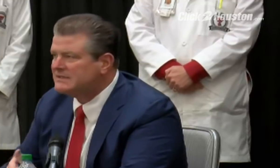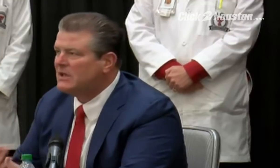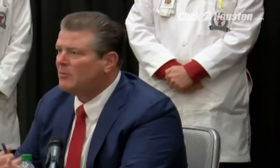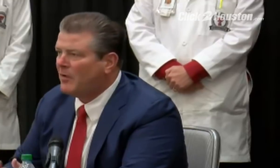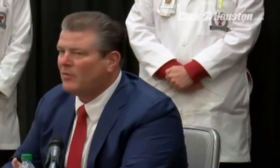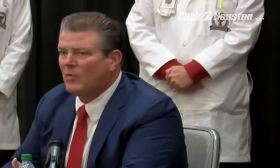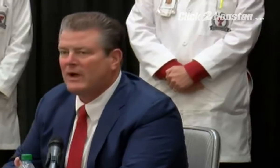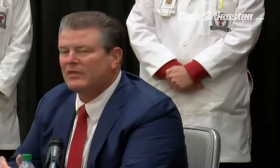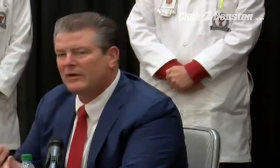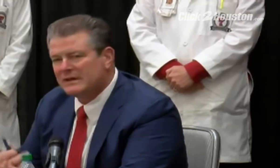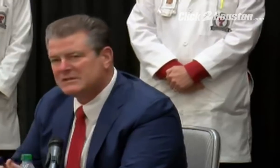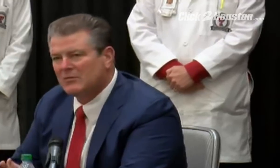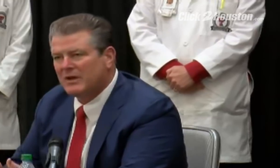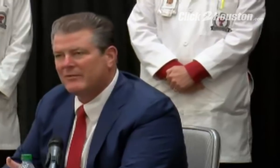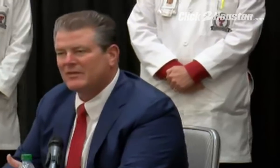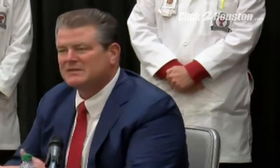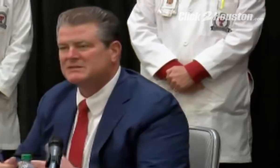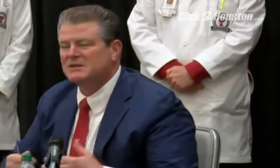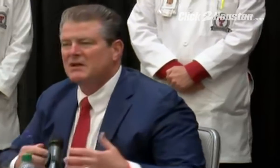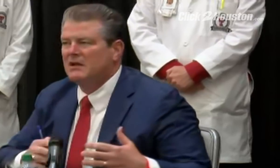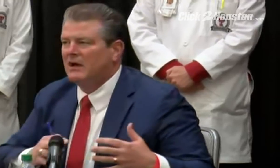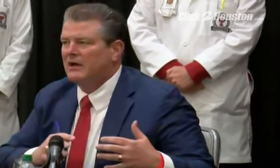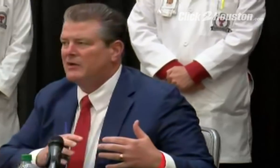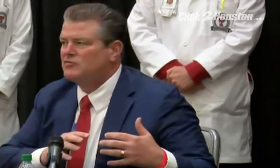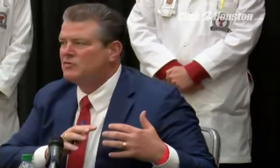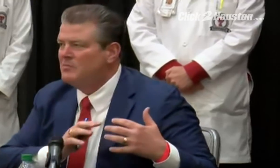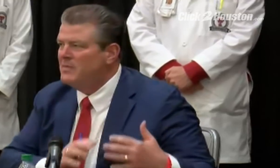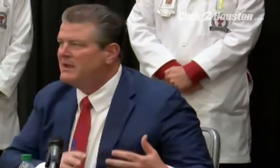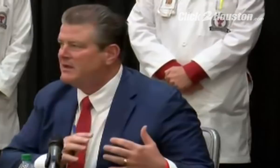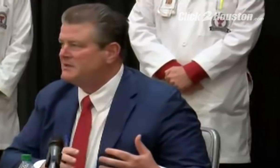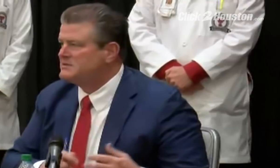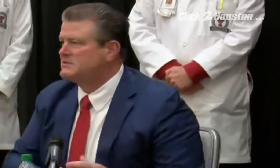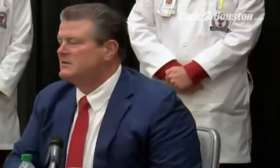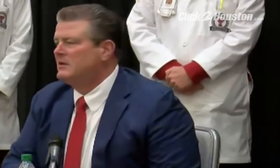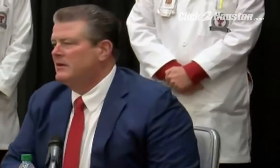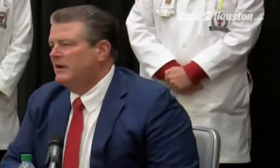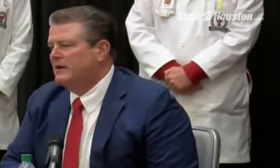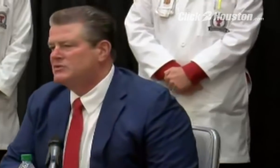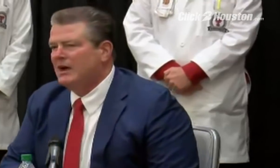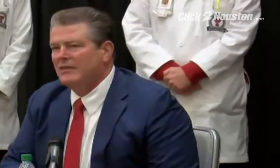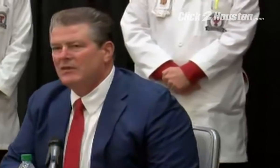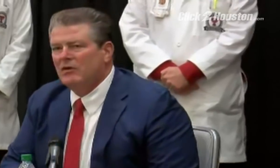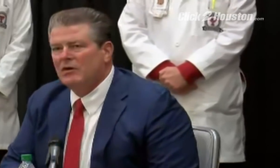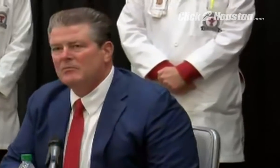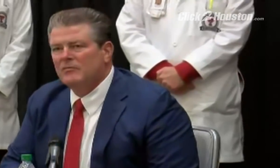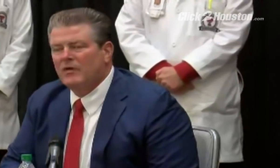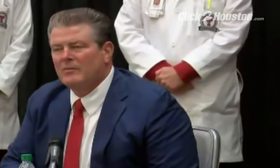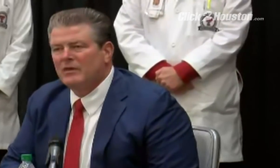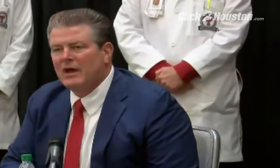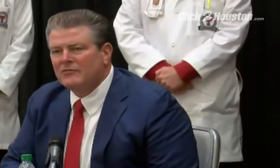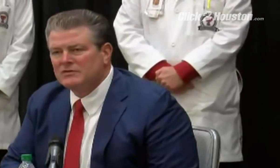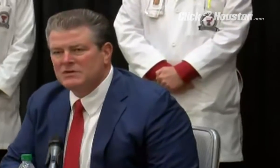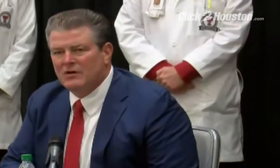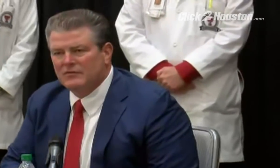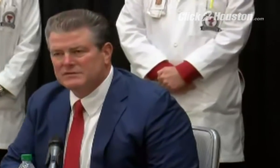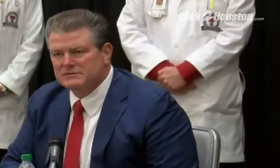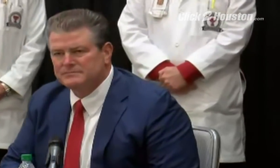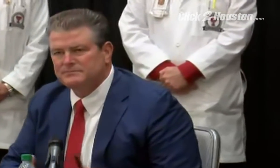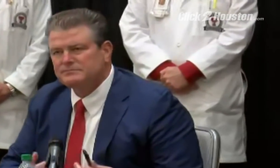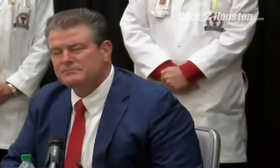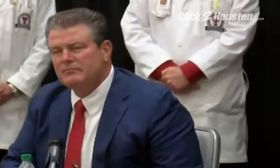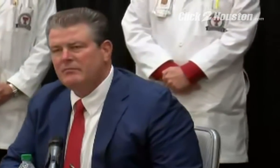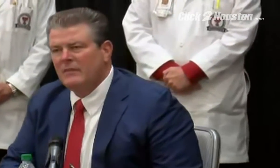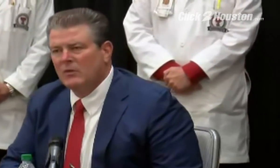there is help on the way. There is help coming. This is a tremendous shot in the arm from the governor's